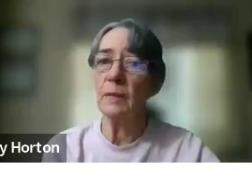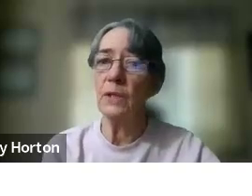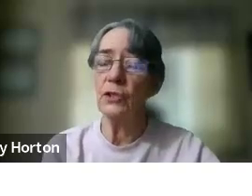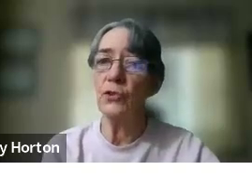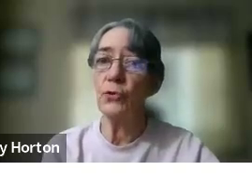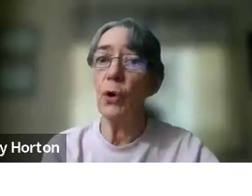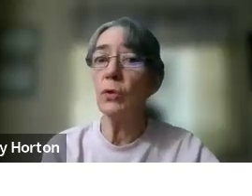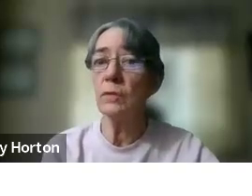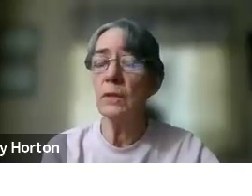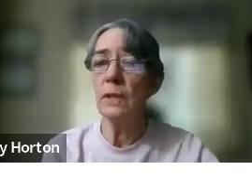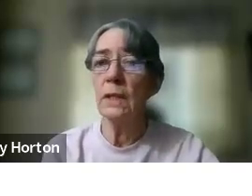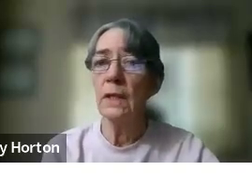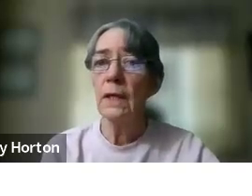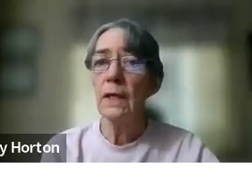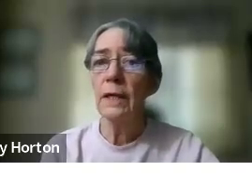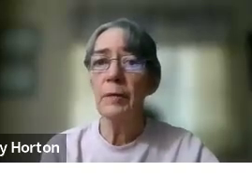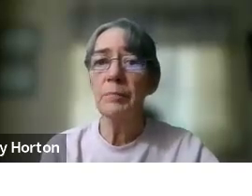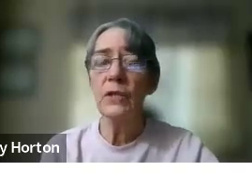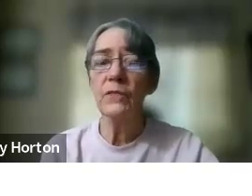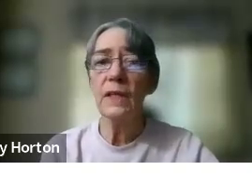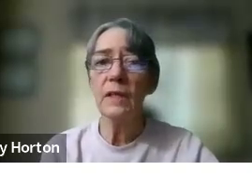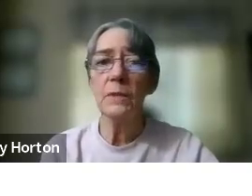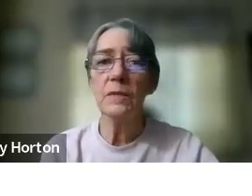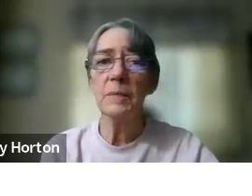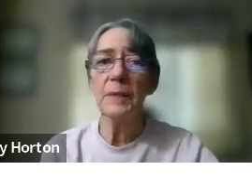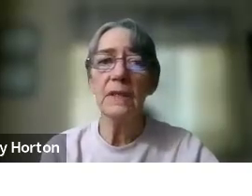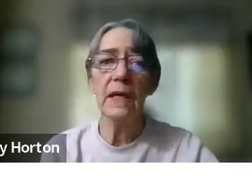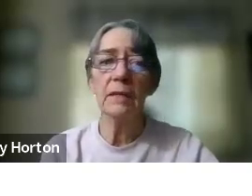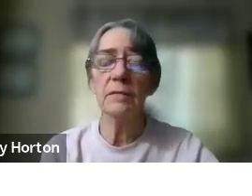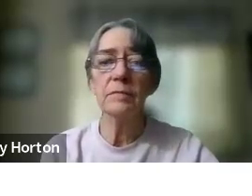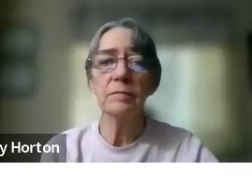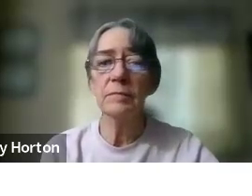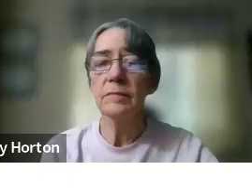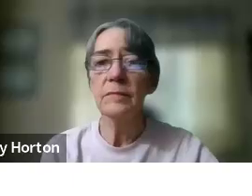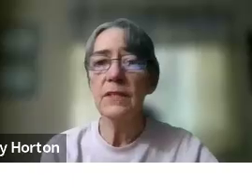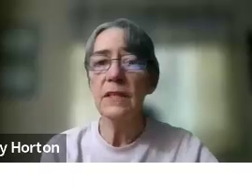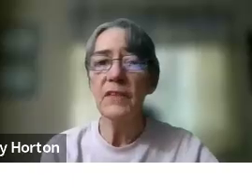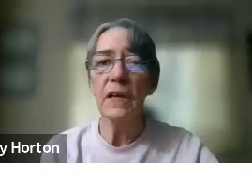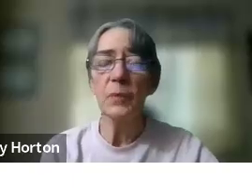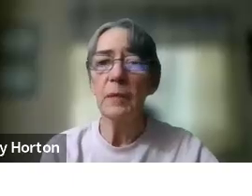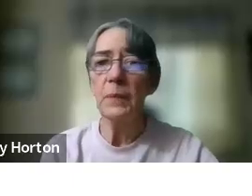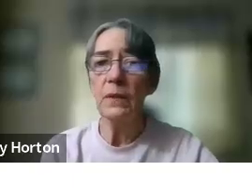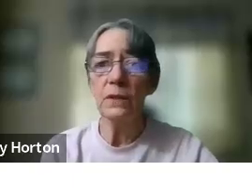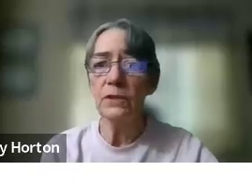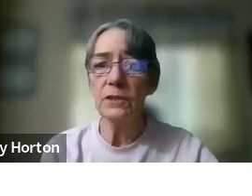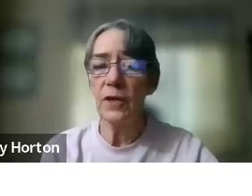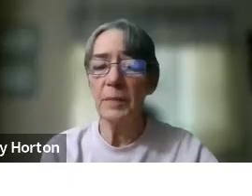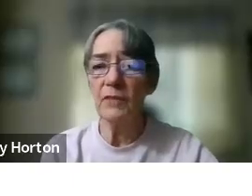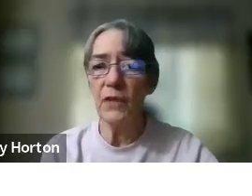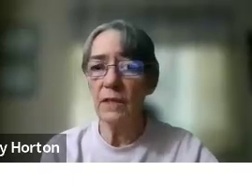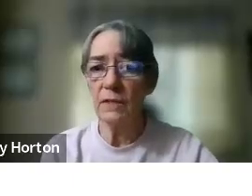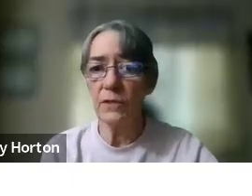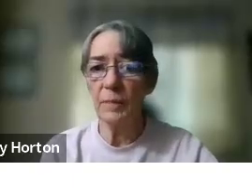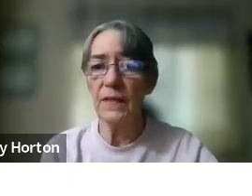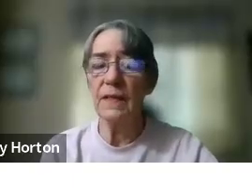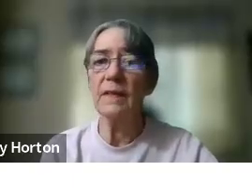bring that animal under control. If the animal is maybe, again, sniffing other people or just trying to